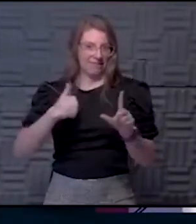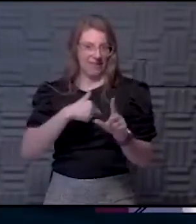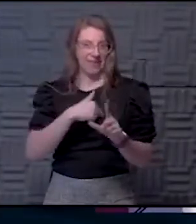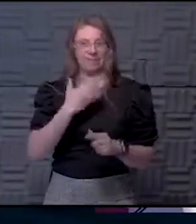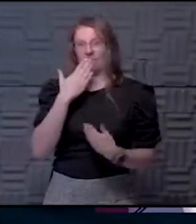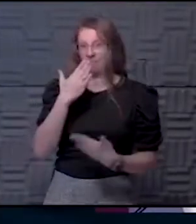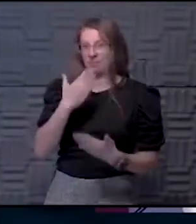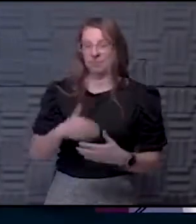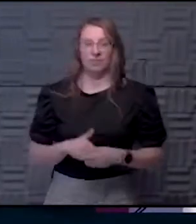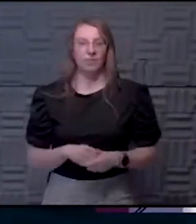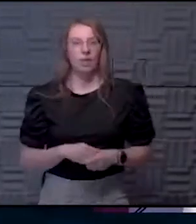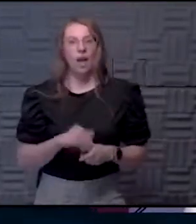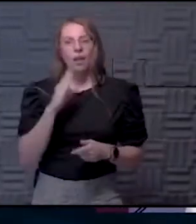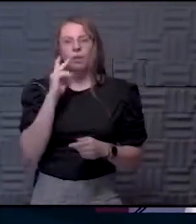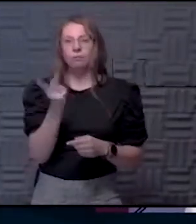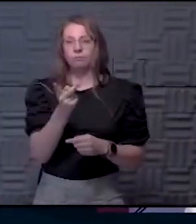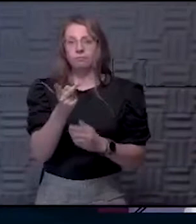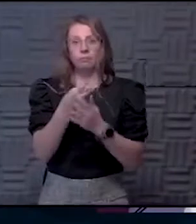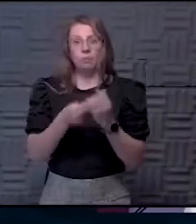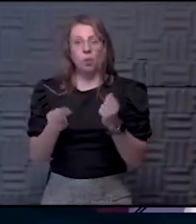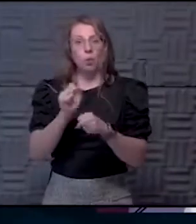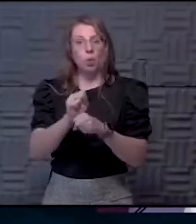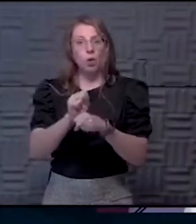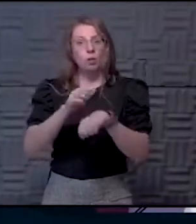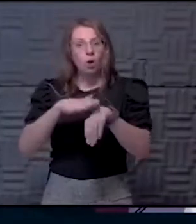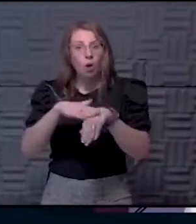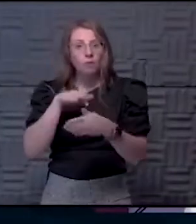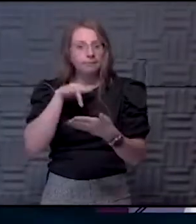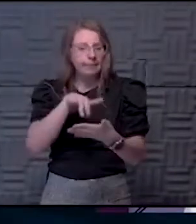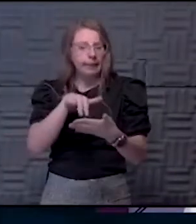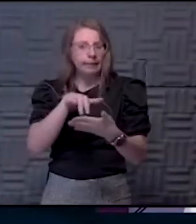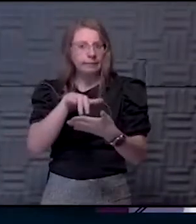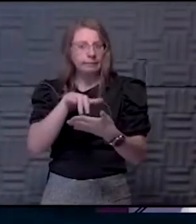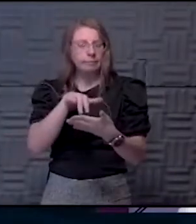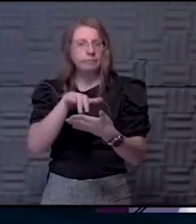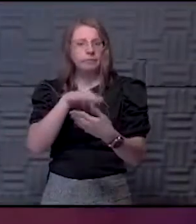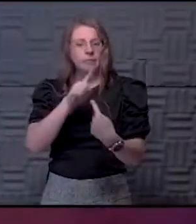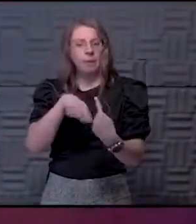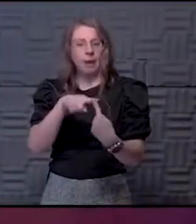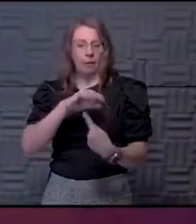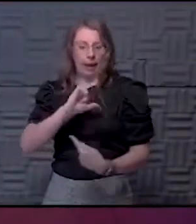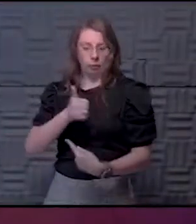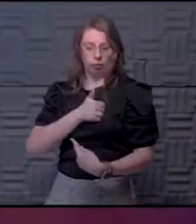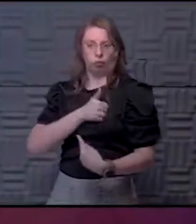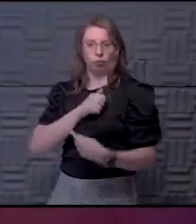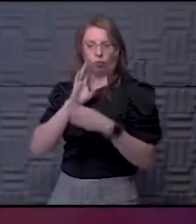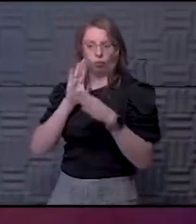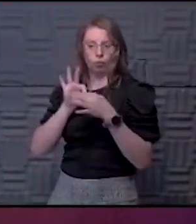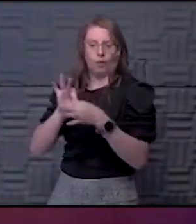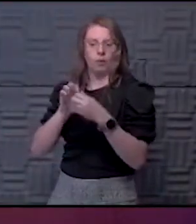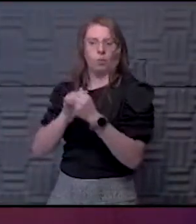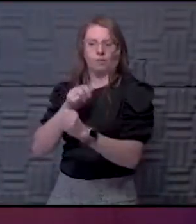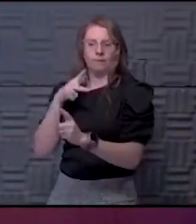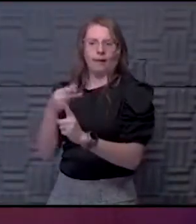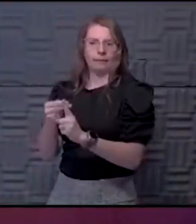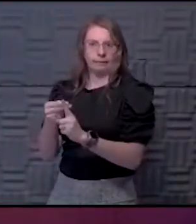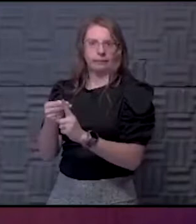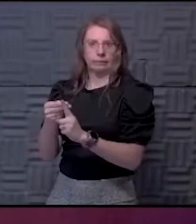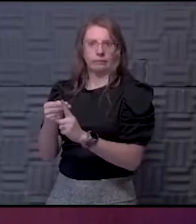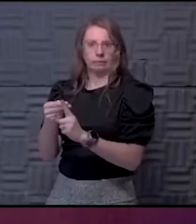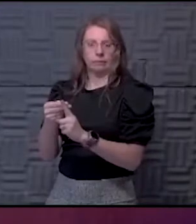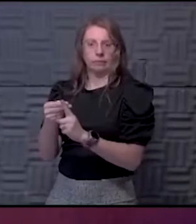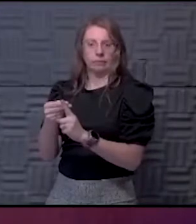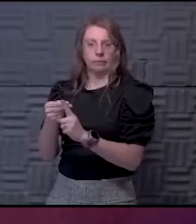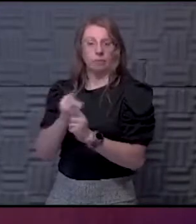you. I know you've both recently worked on a study about attitudes towards vaccination that has